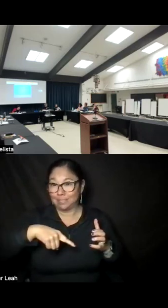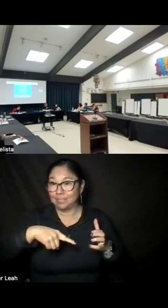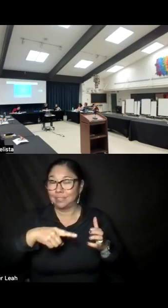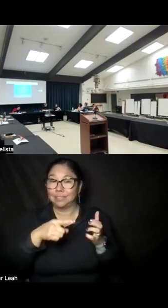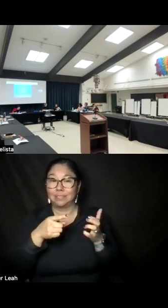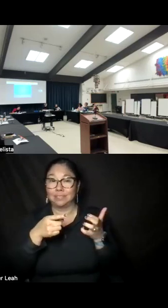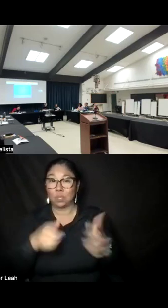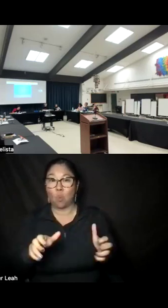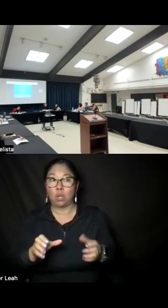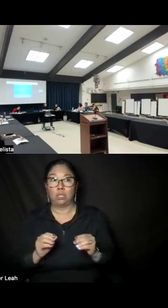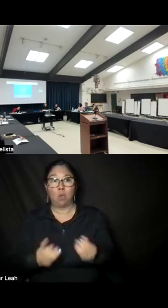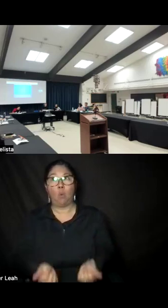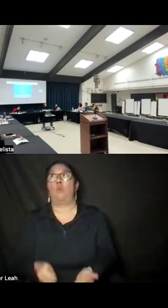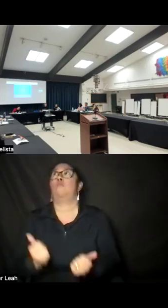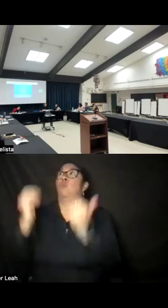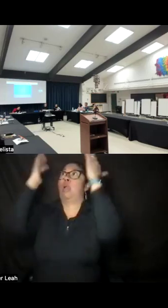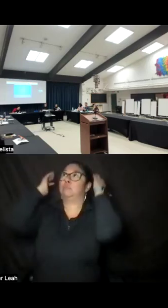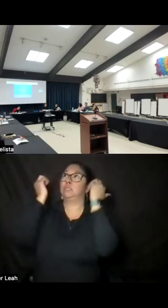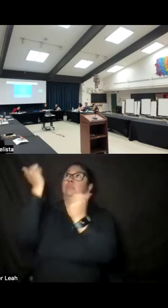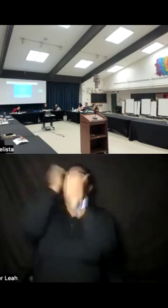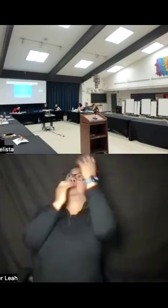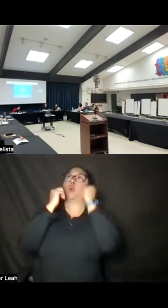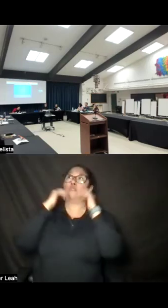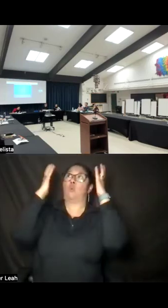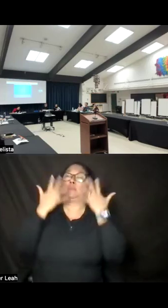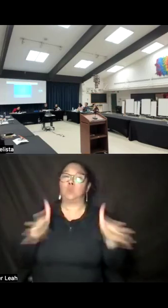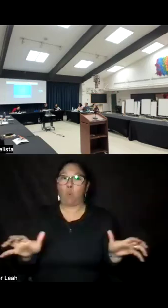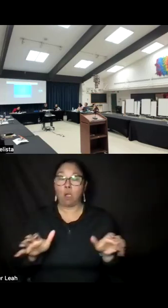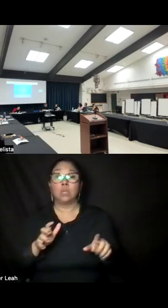being saturated. Having said that,